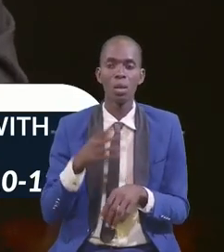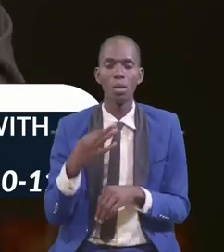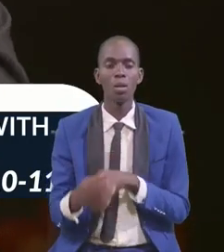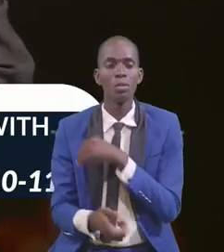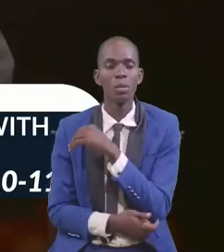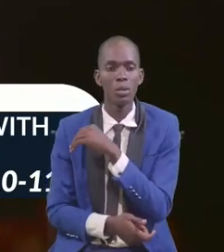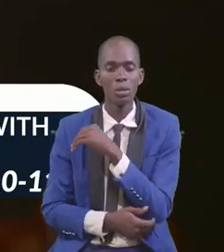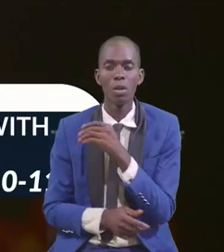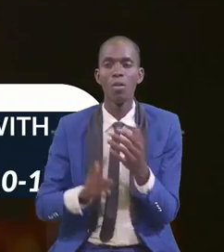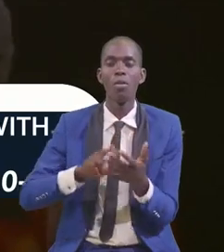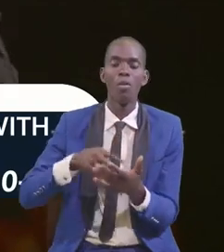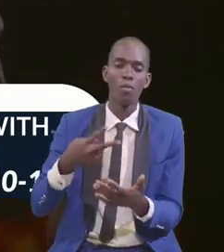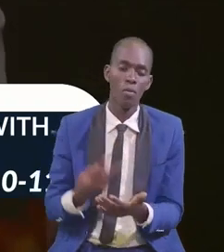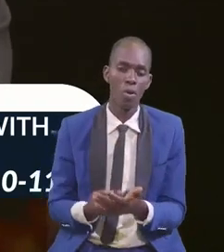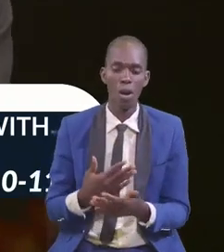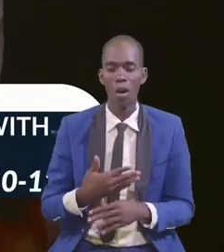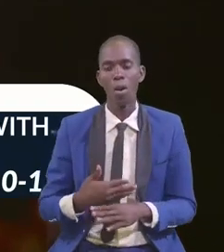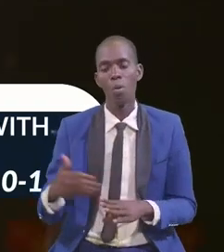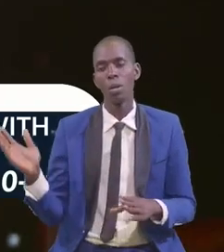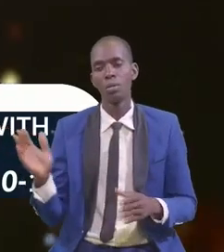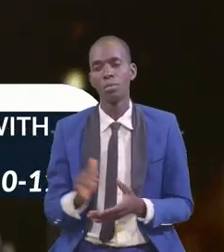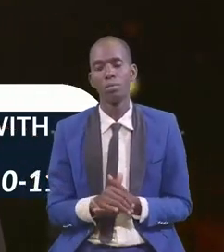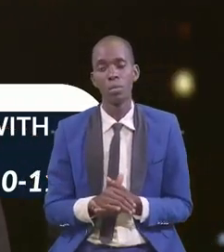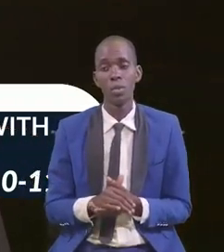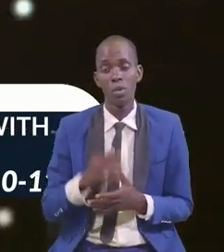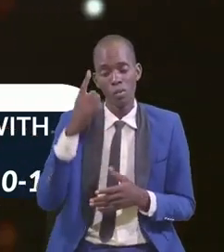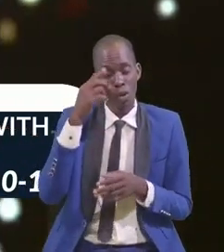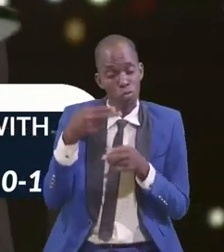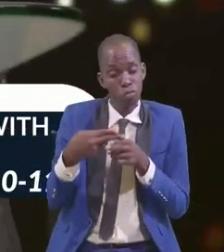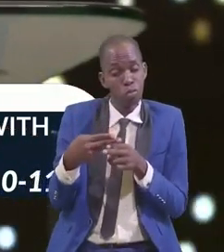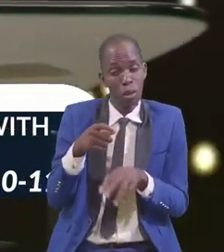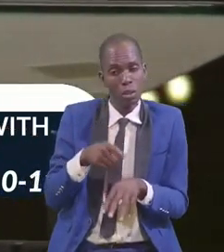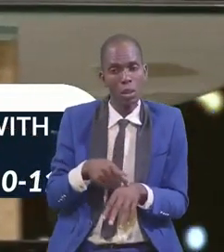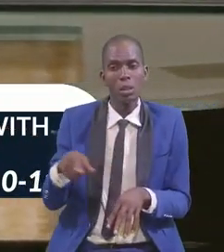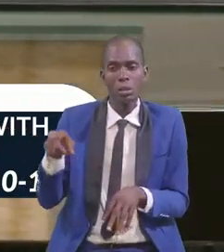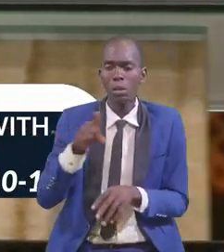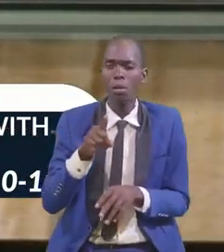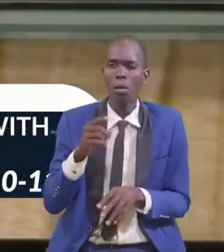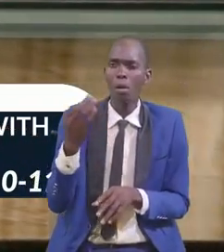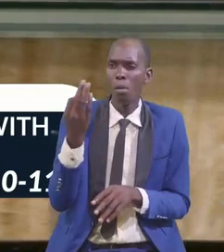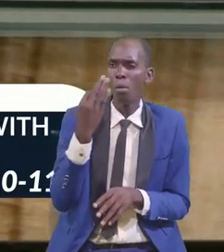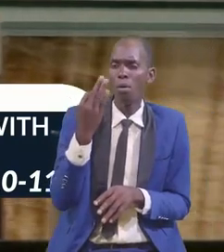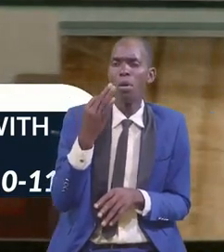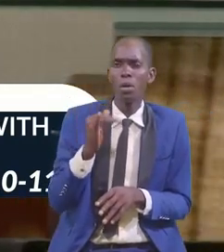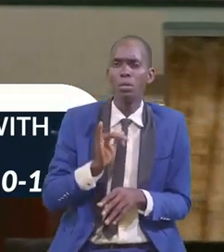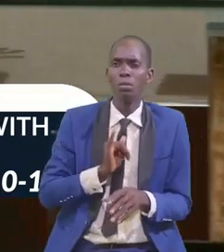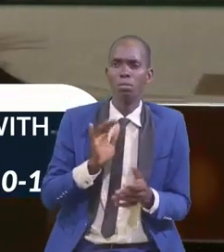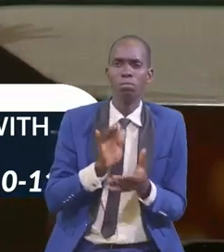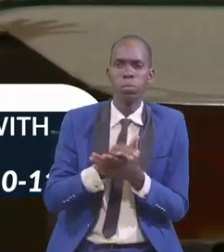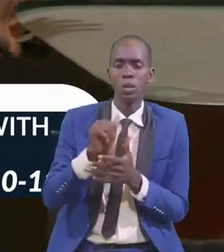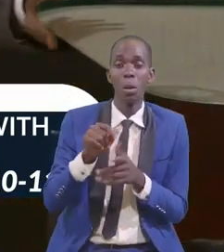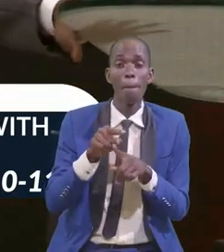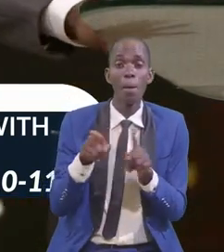of temptation they fall away. For a while they believe, and while they believe during